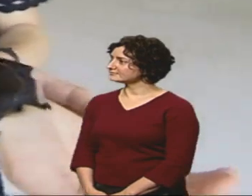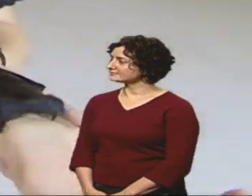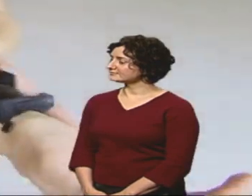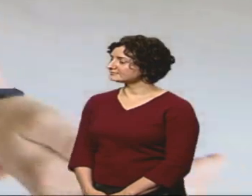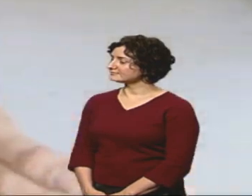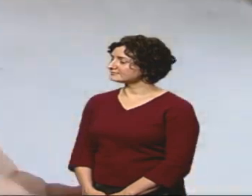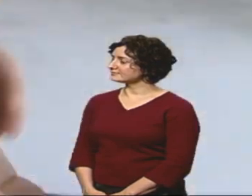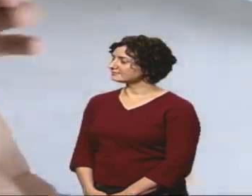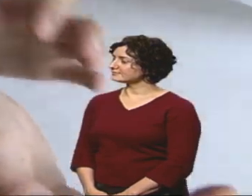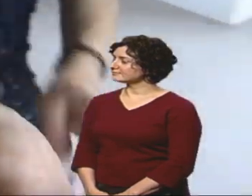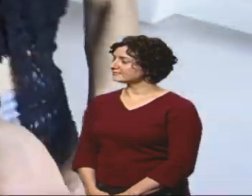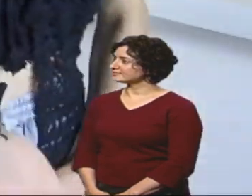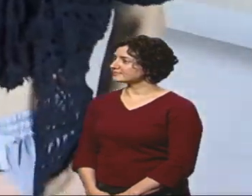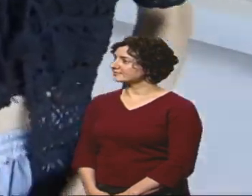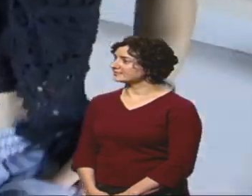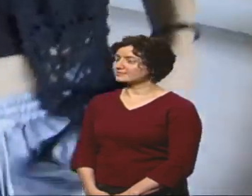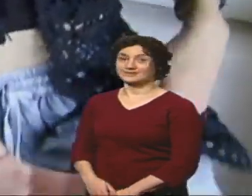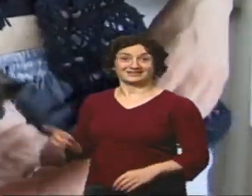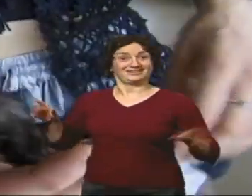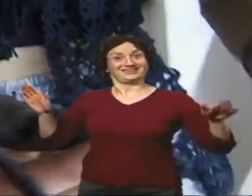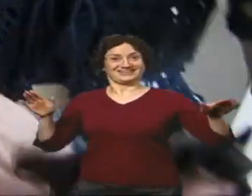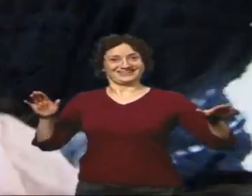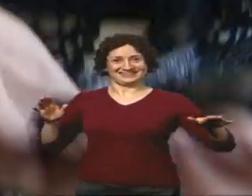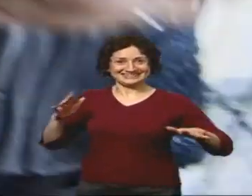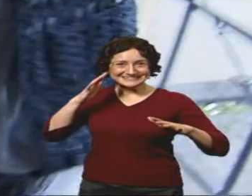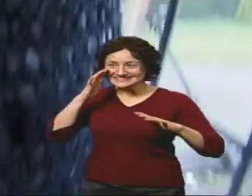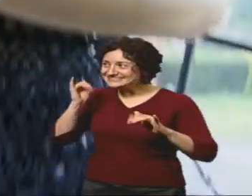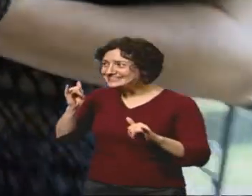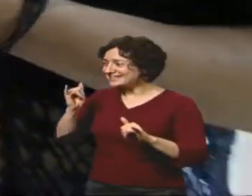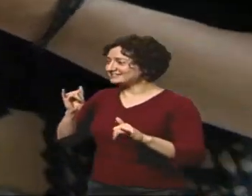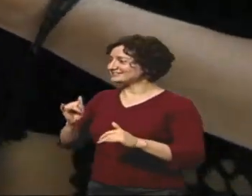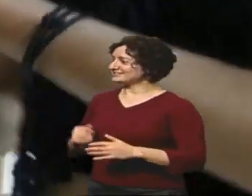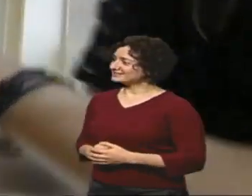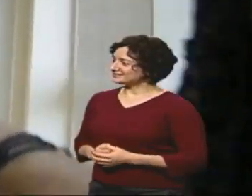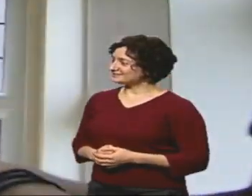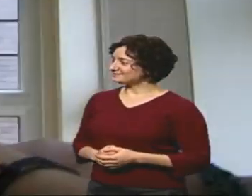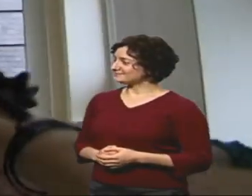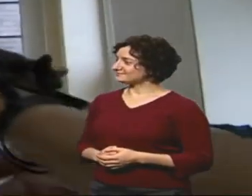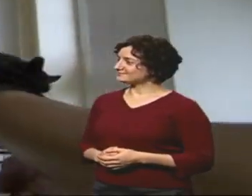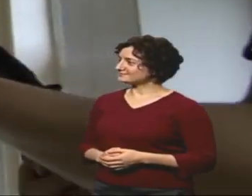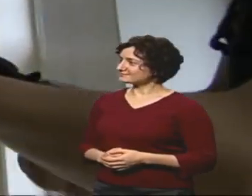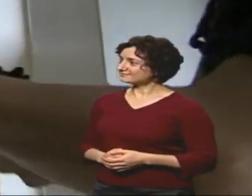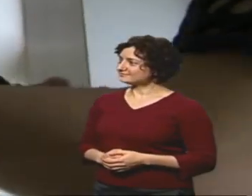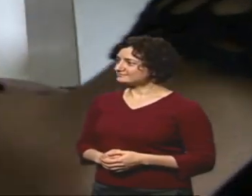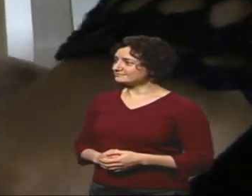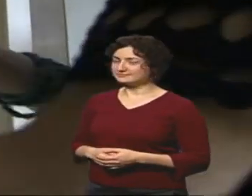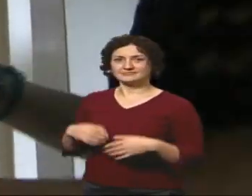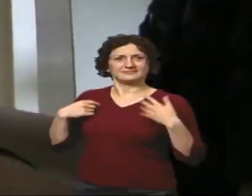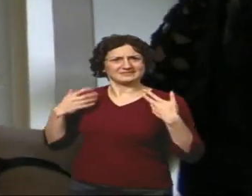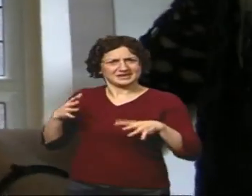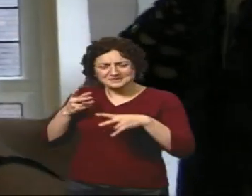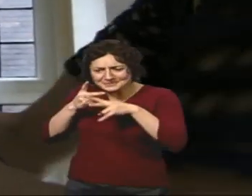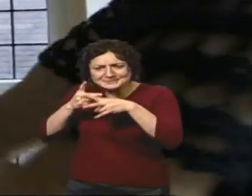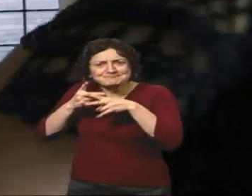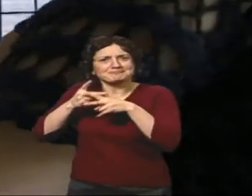See, last time we did fly back on the second go after it warmed up a bit. It's getting all excited now. Louise gave the bat its first